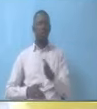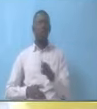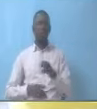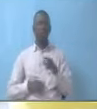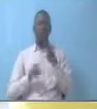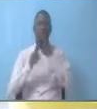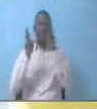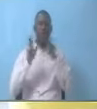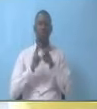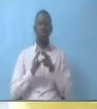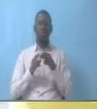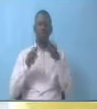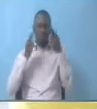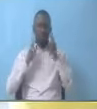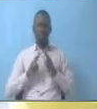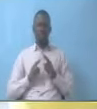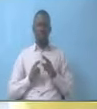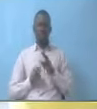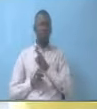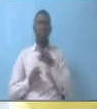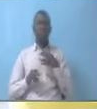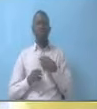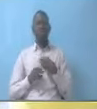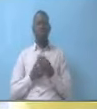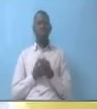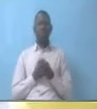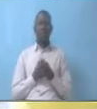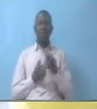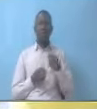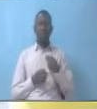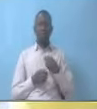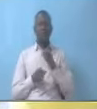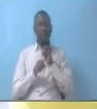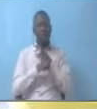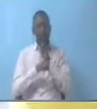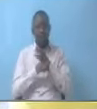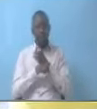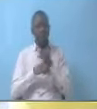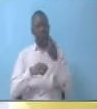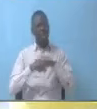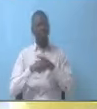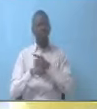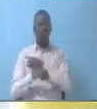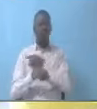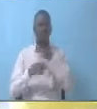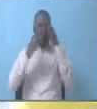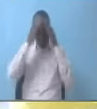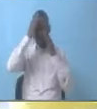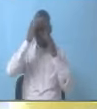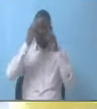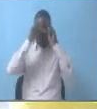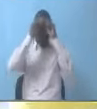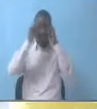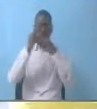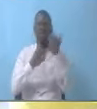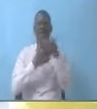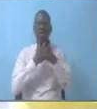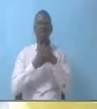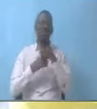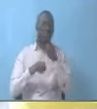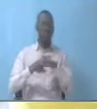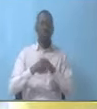xamne na dafa teyele fi doom adama. But my advice was not always taken. Way nak suma wax nak duñ ko lan